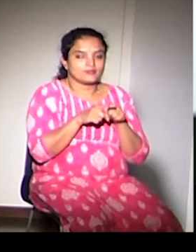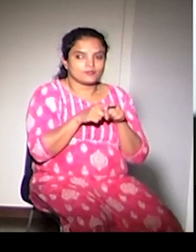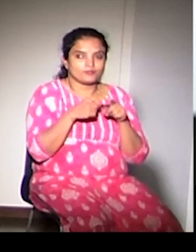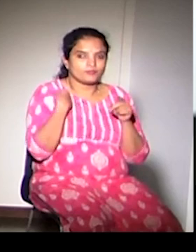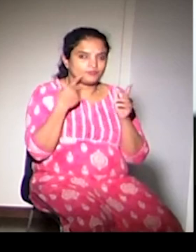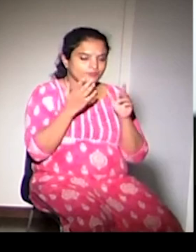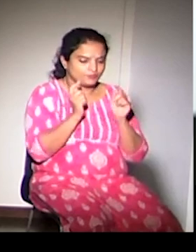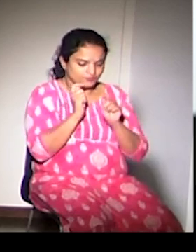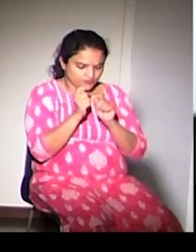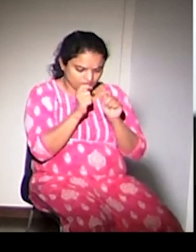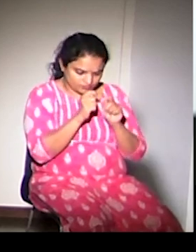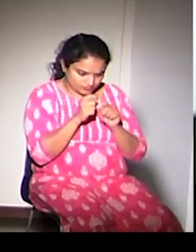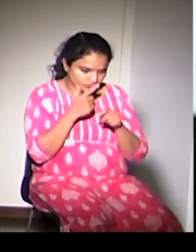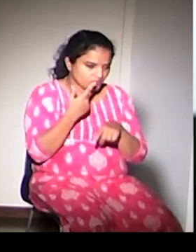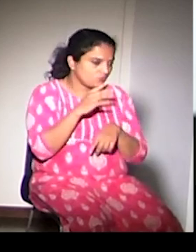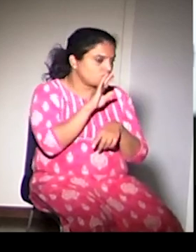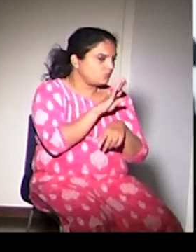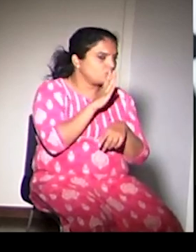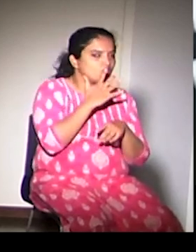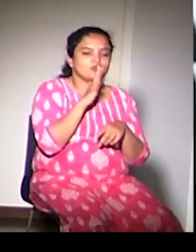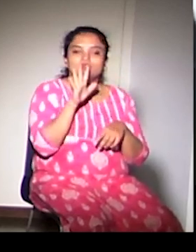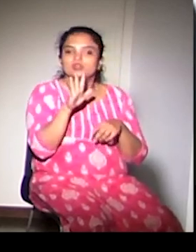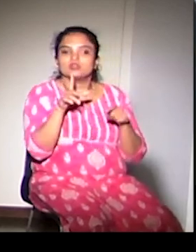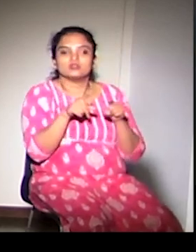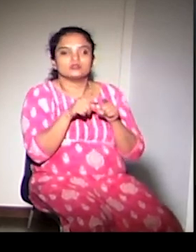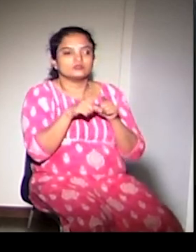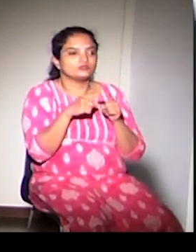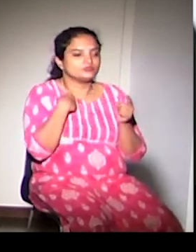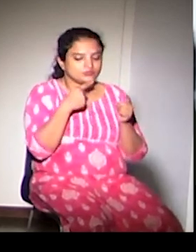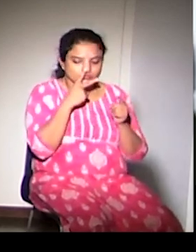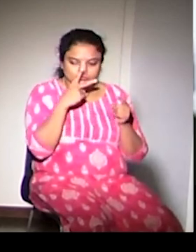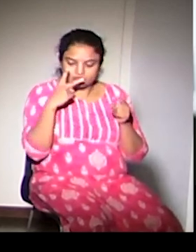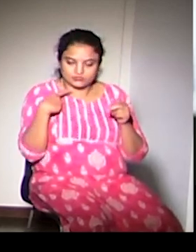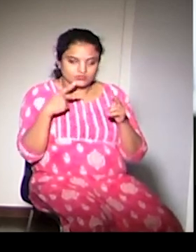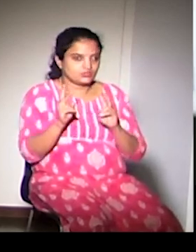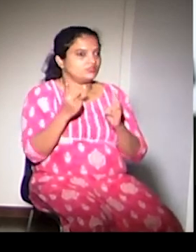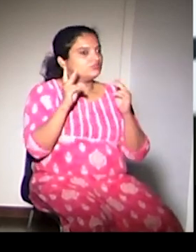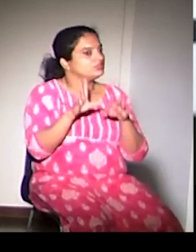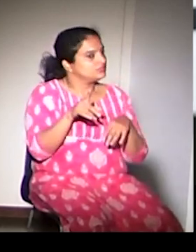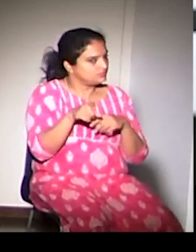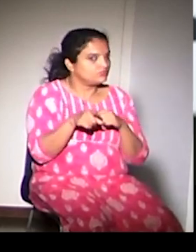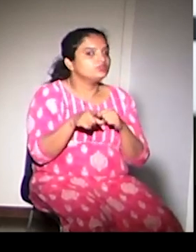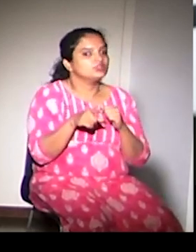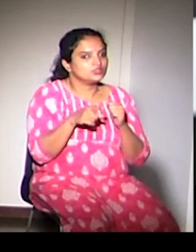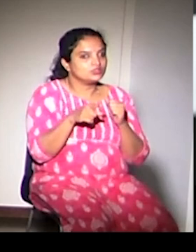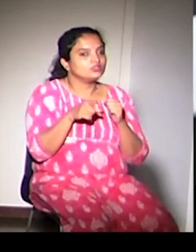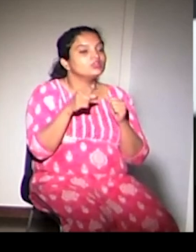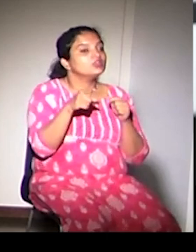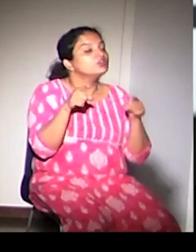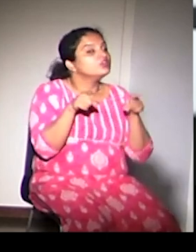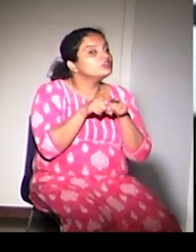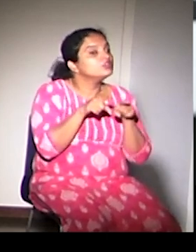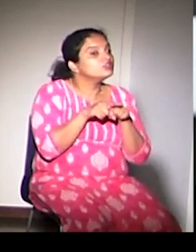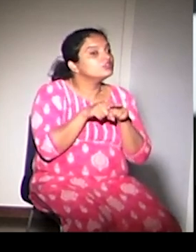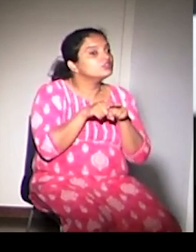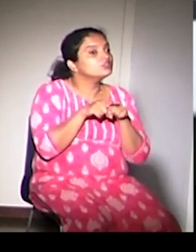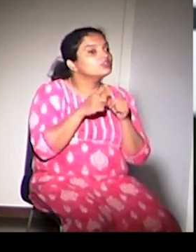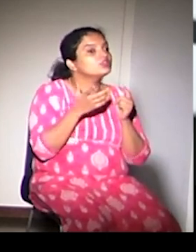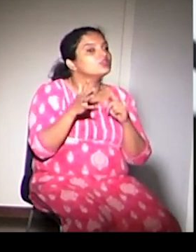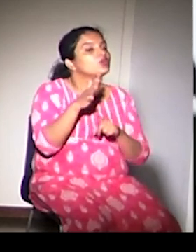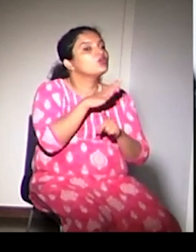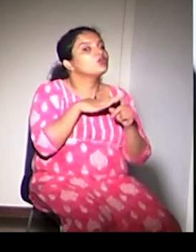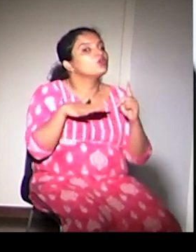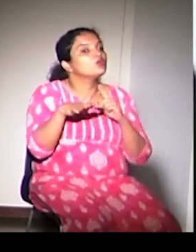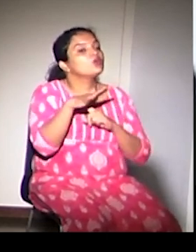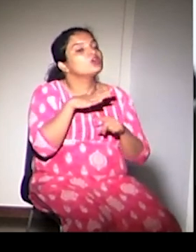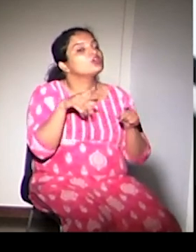cutting before firing, and you can see very clearly the difference. These are also the local type